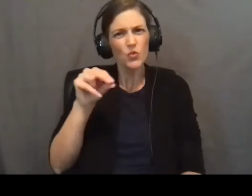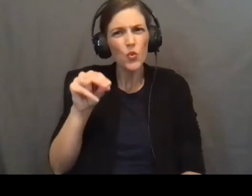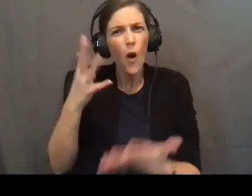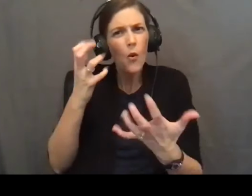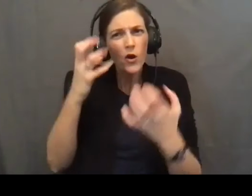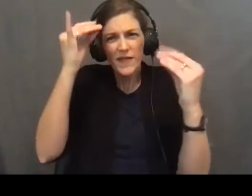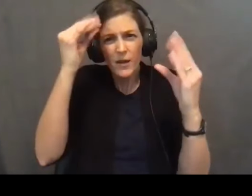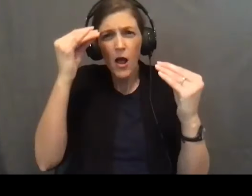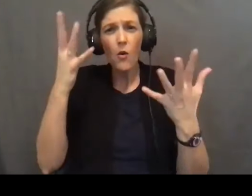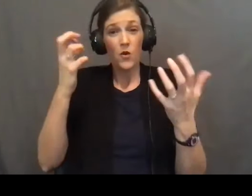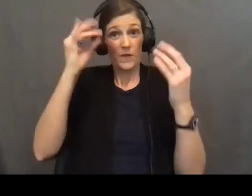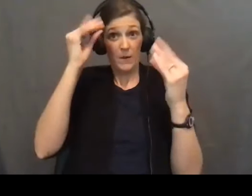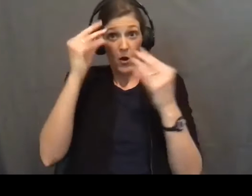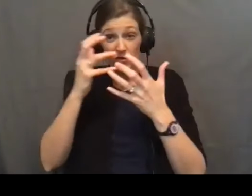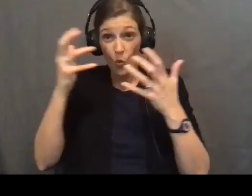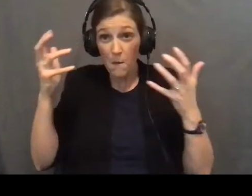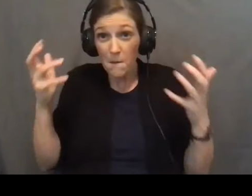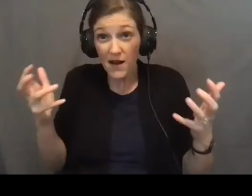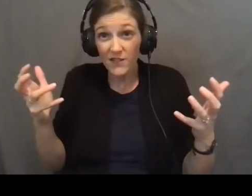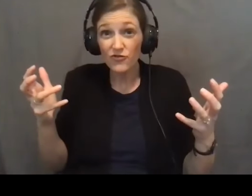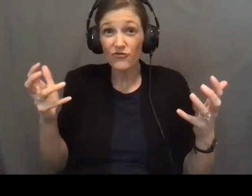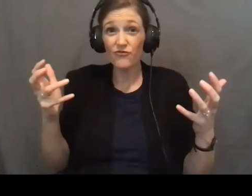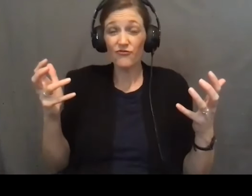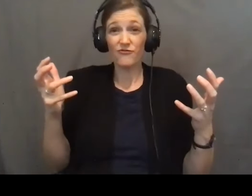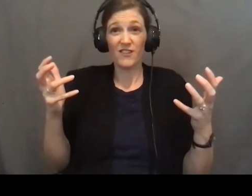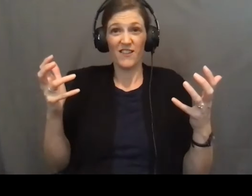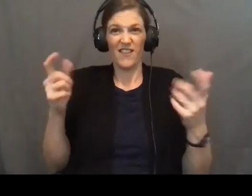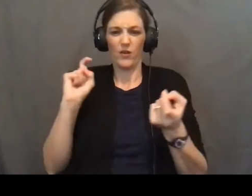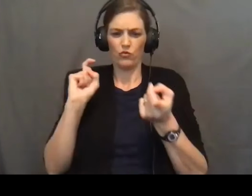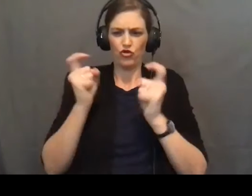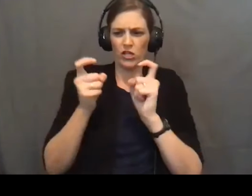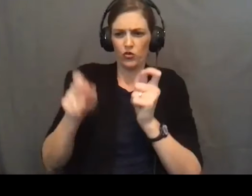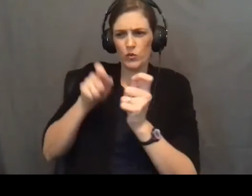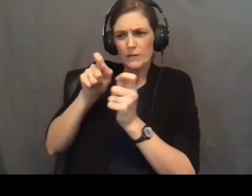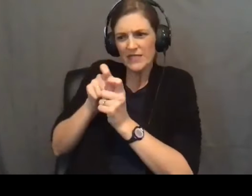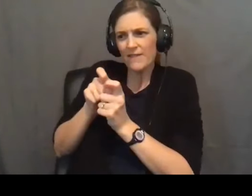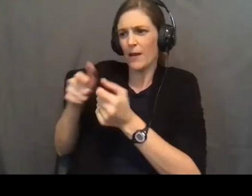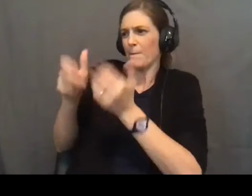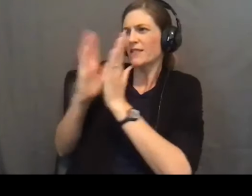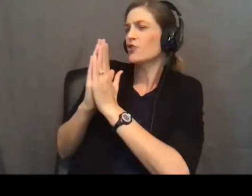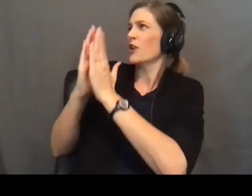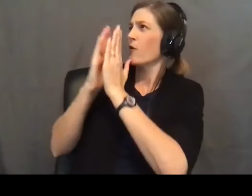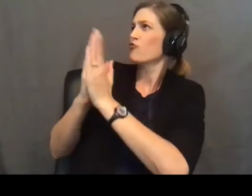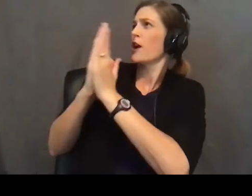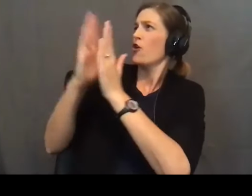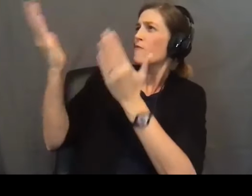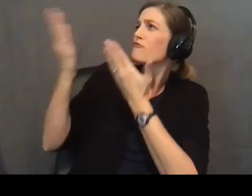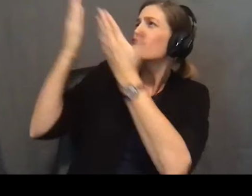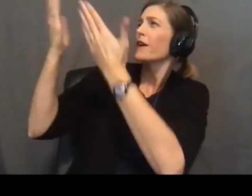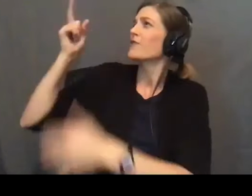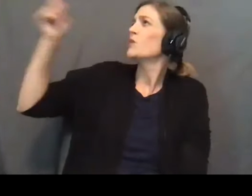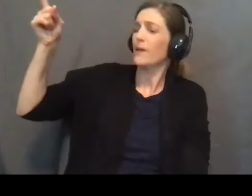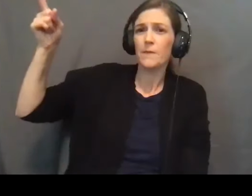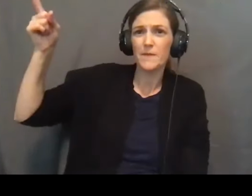to think about it so much that you can put it into a specific petition in prayer and take it to me. He cares